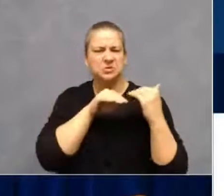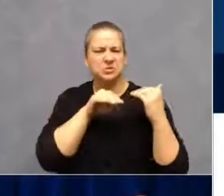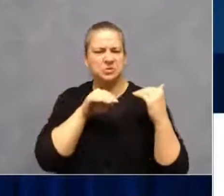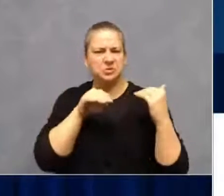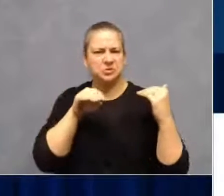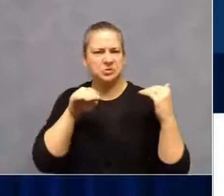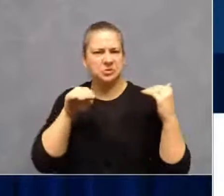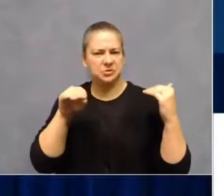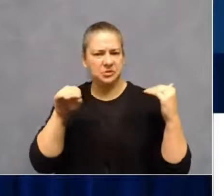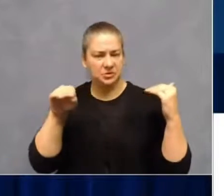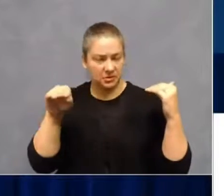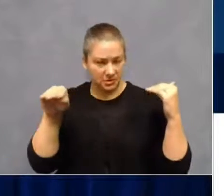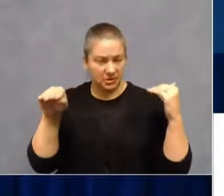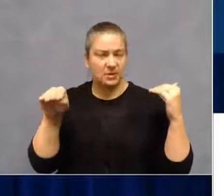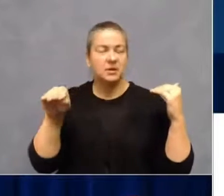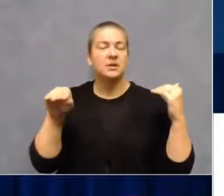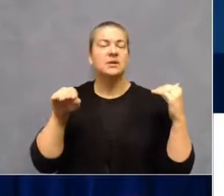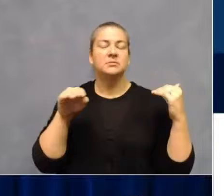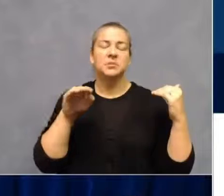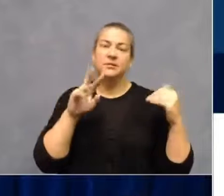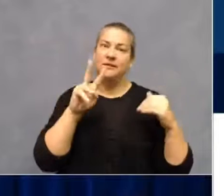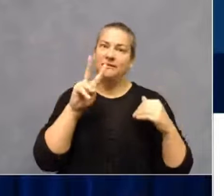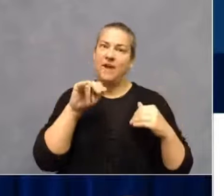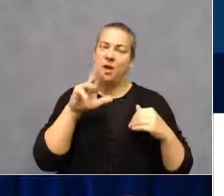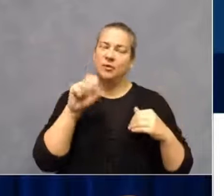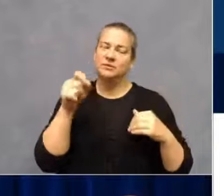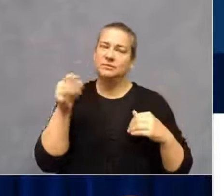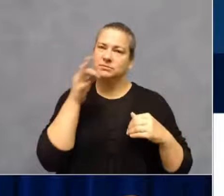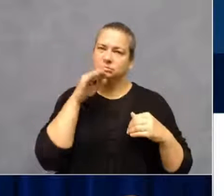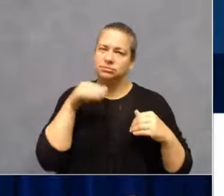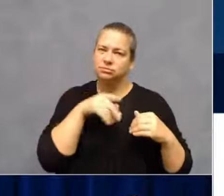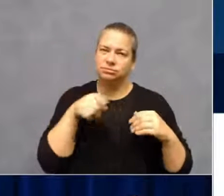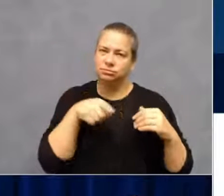you flash forward to where we are today,